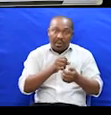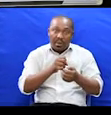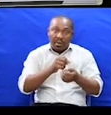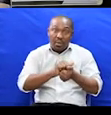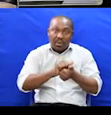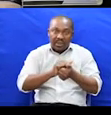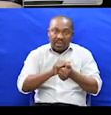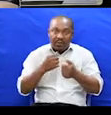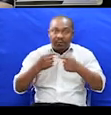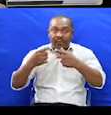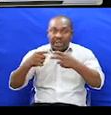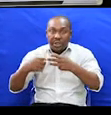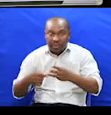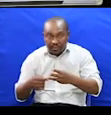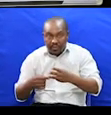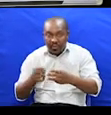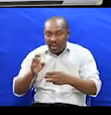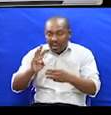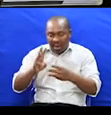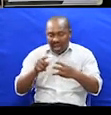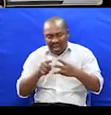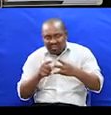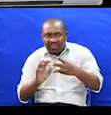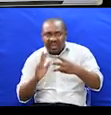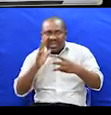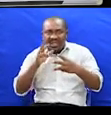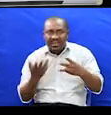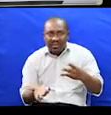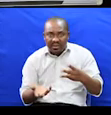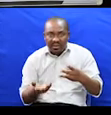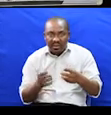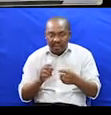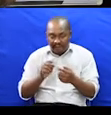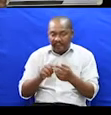the atom and where they exist.